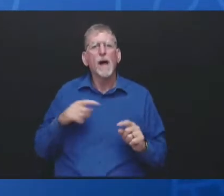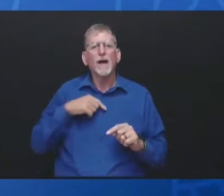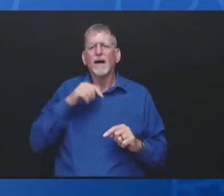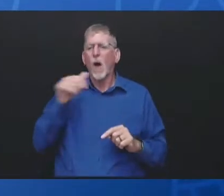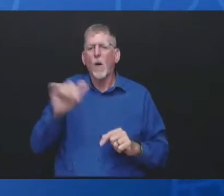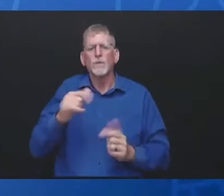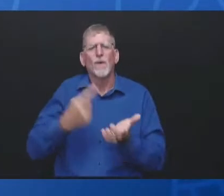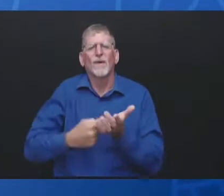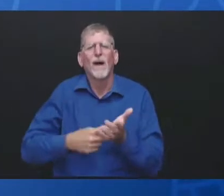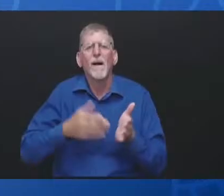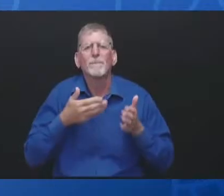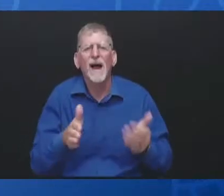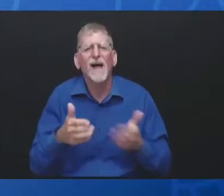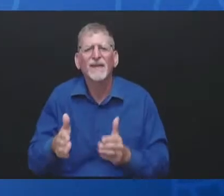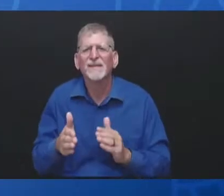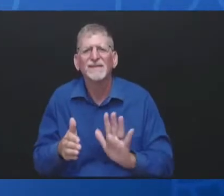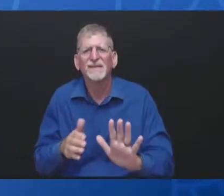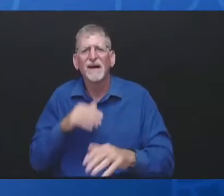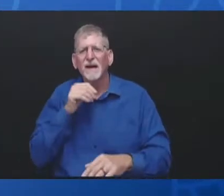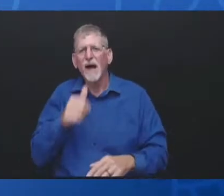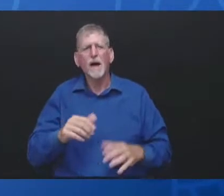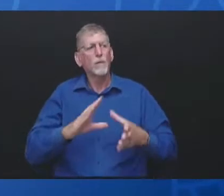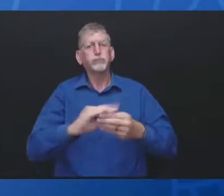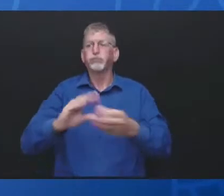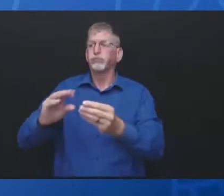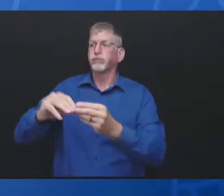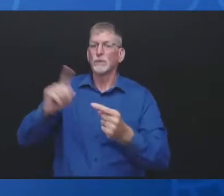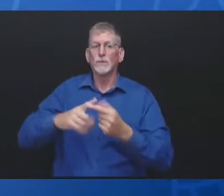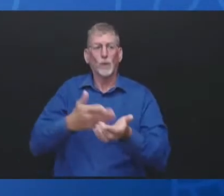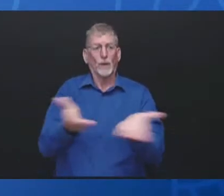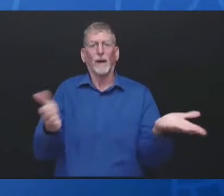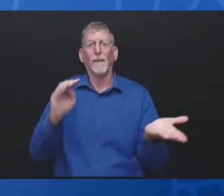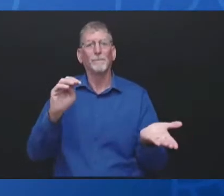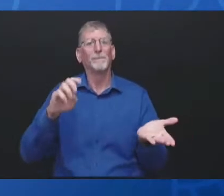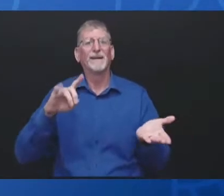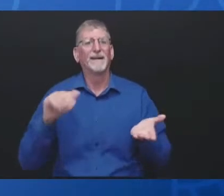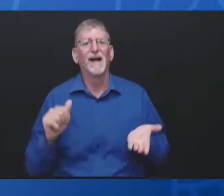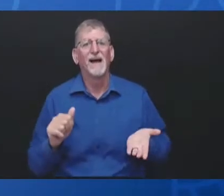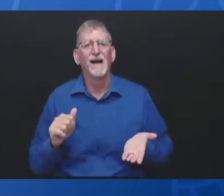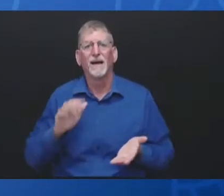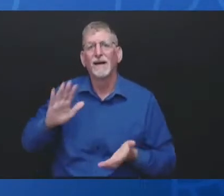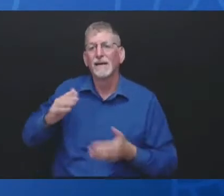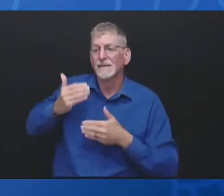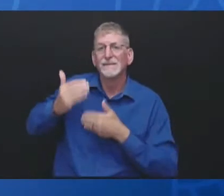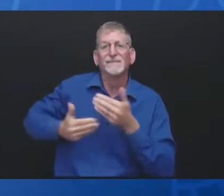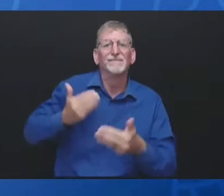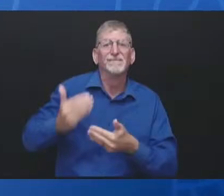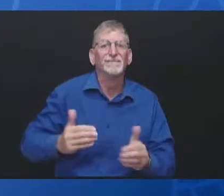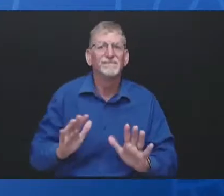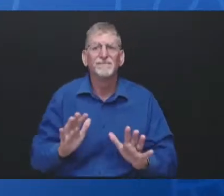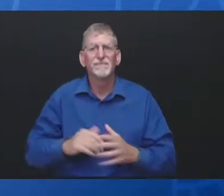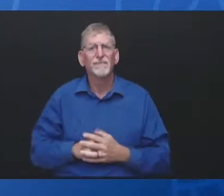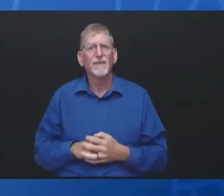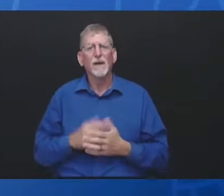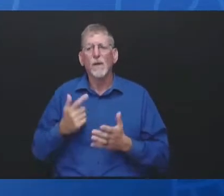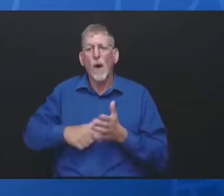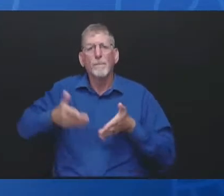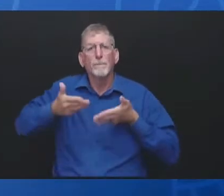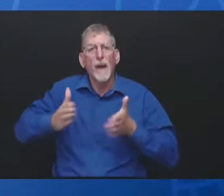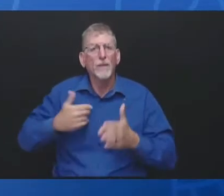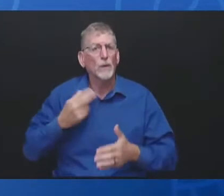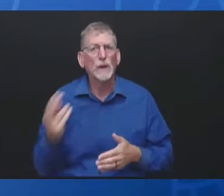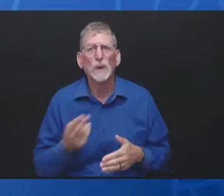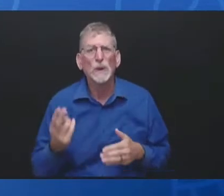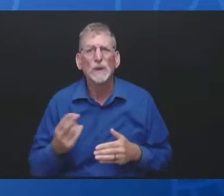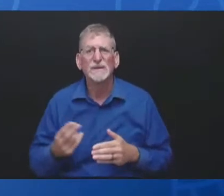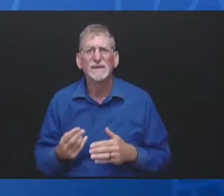here with the media the nature of the steps that are taken, the methods that we use. That would seem to be a little bit counterproductive, perhaps.